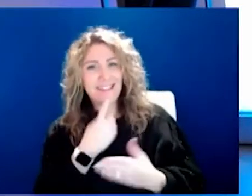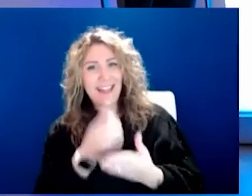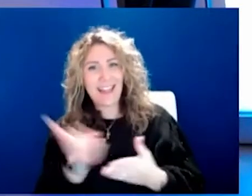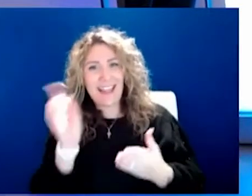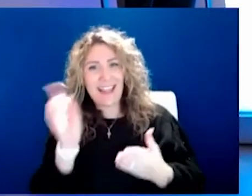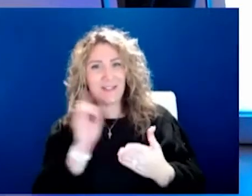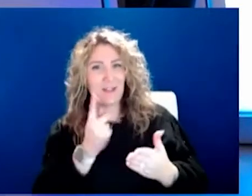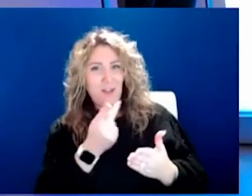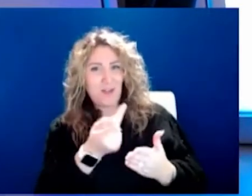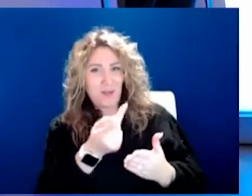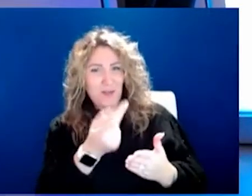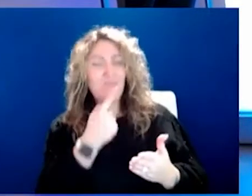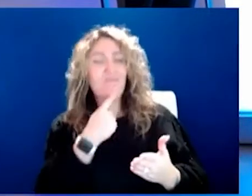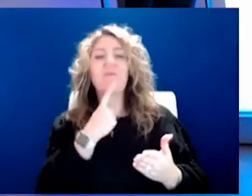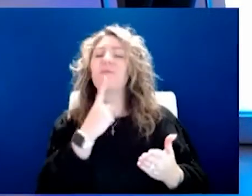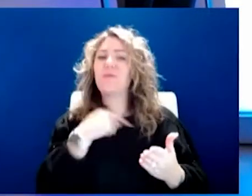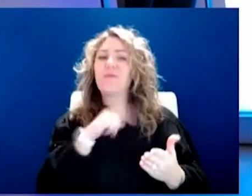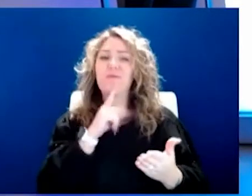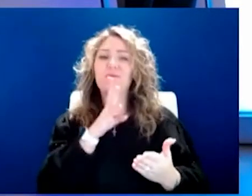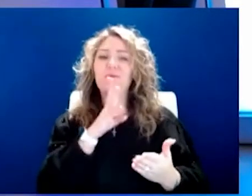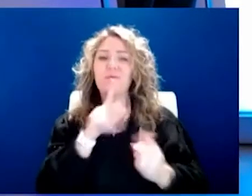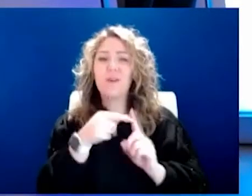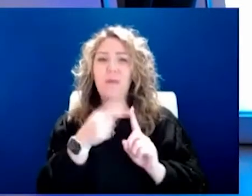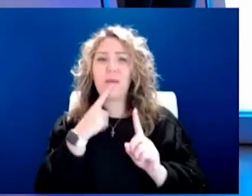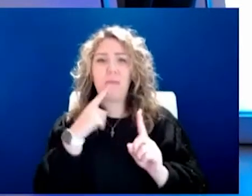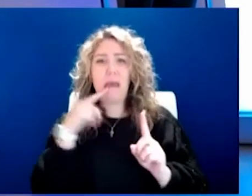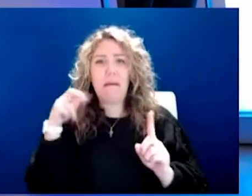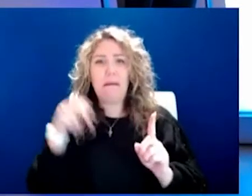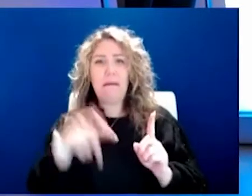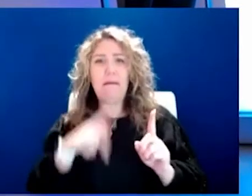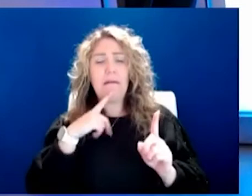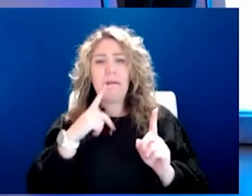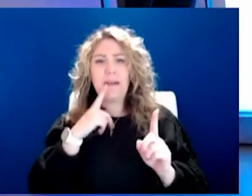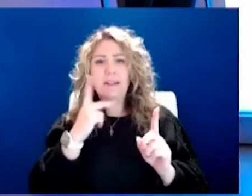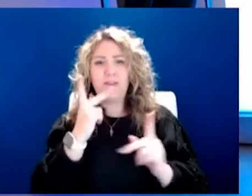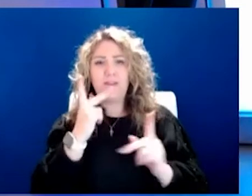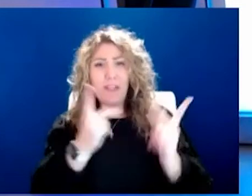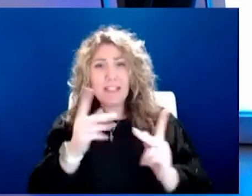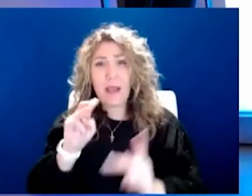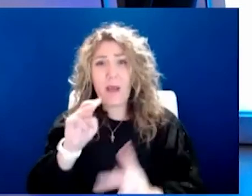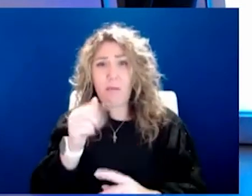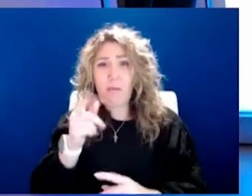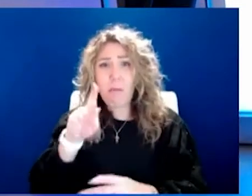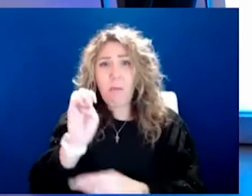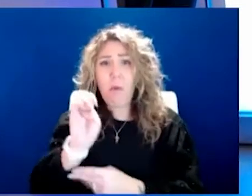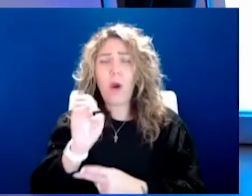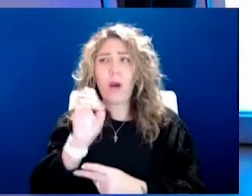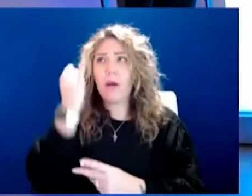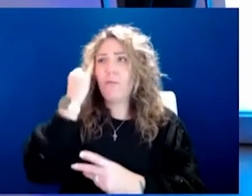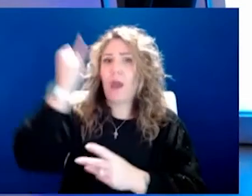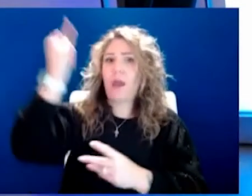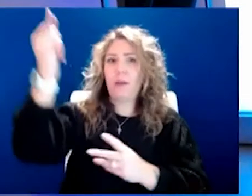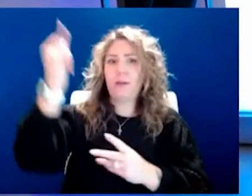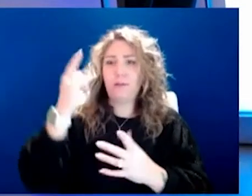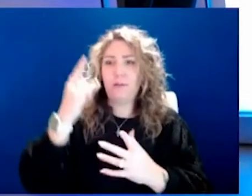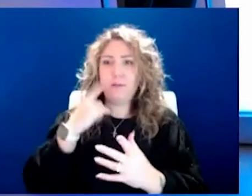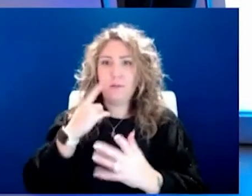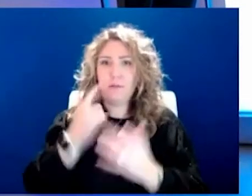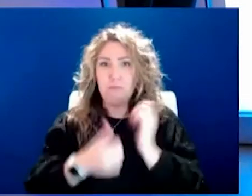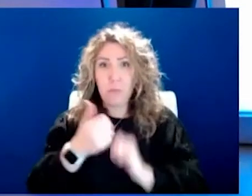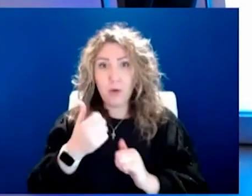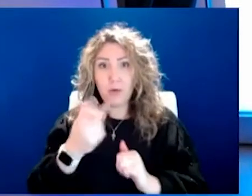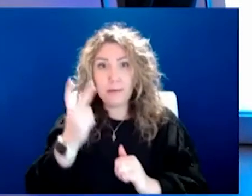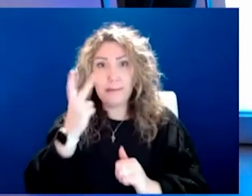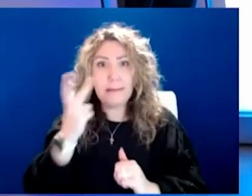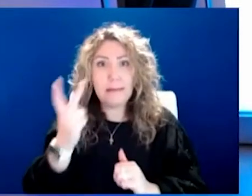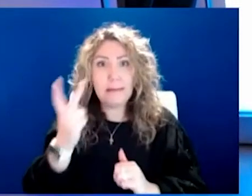Williamson were on and we were talking about my trip down to the morgue. I said I think we imagine it to be something that, you're right, most of us see it depicted in